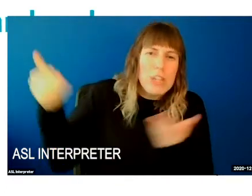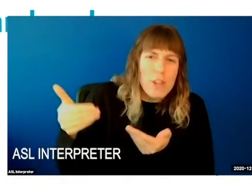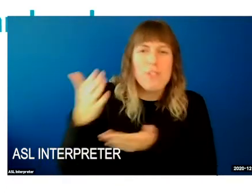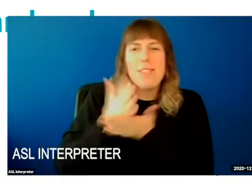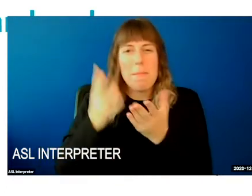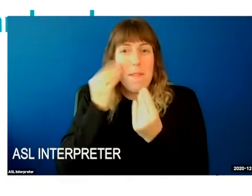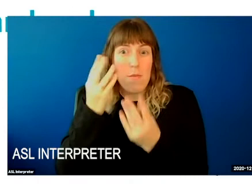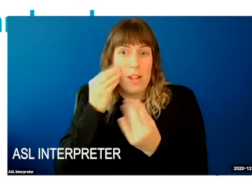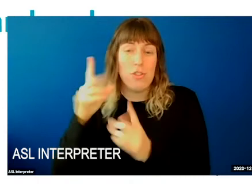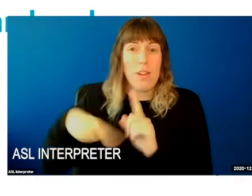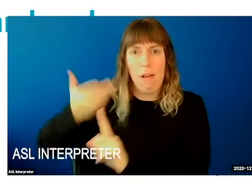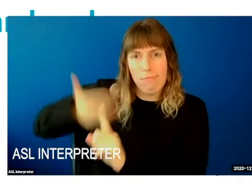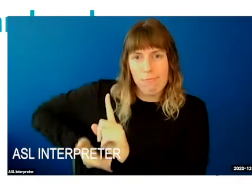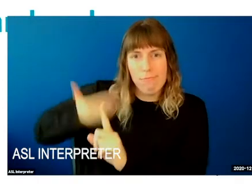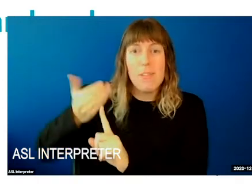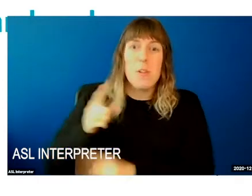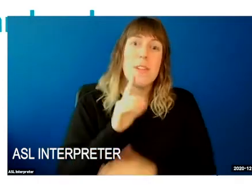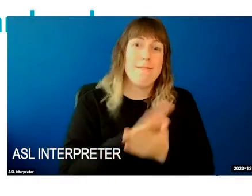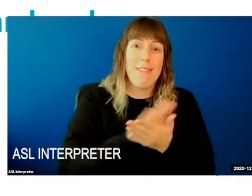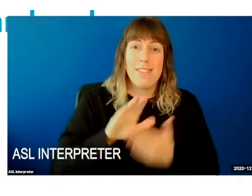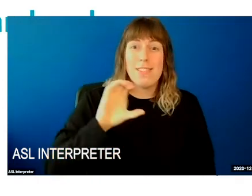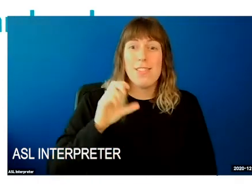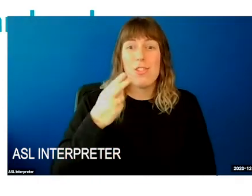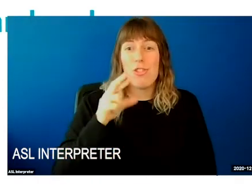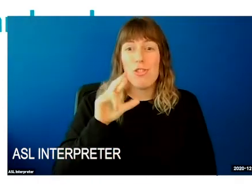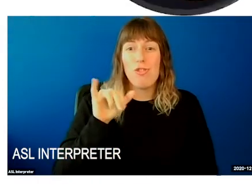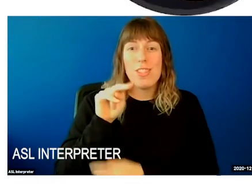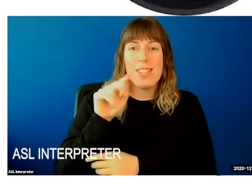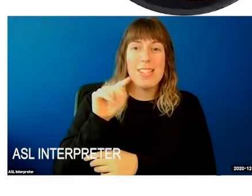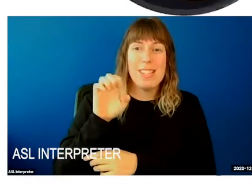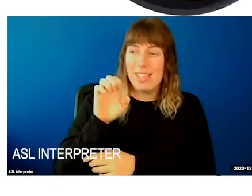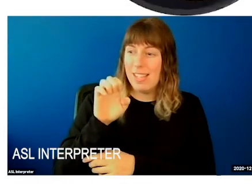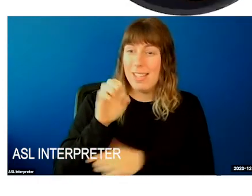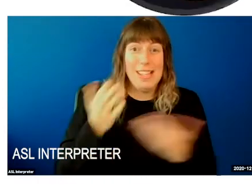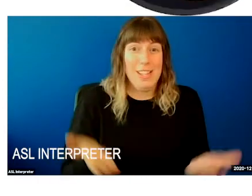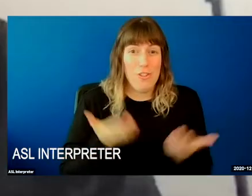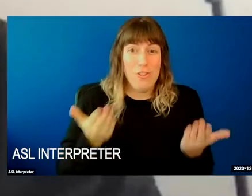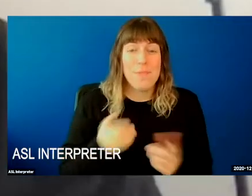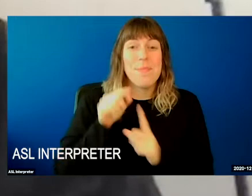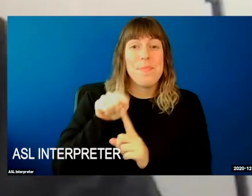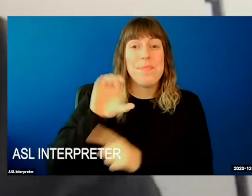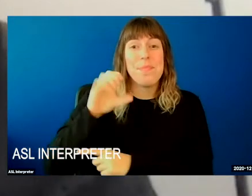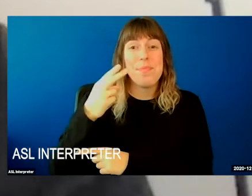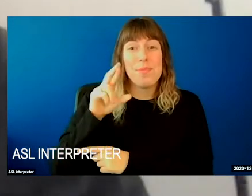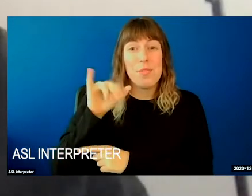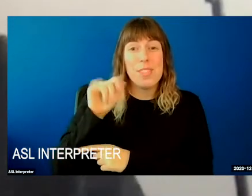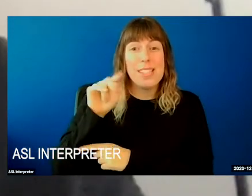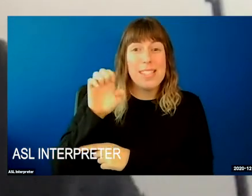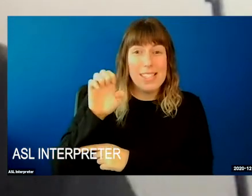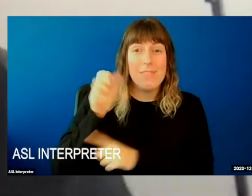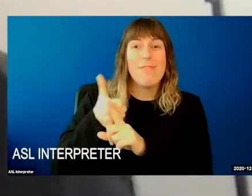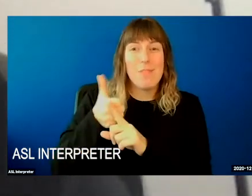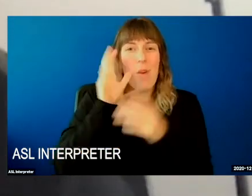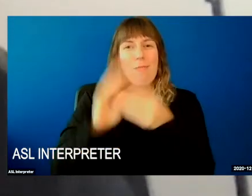an introduction and a context for being here, we're so glad to have our friend Christine Main with us today. And Christine is going to